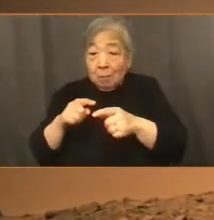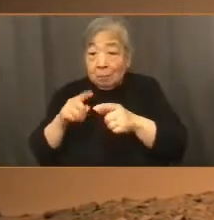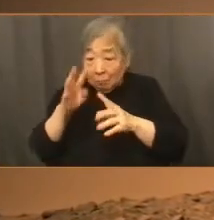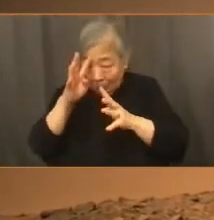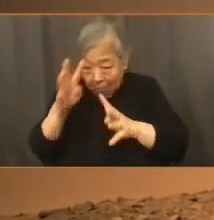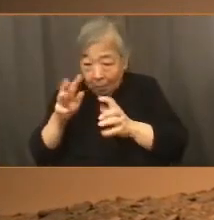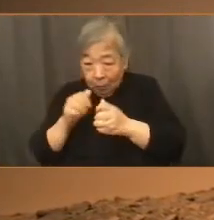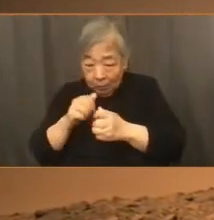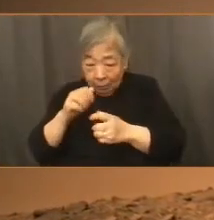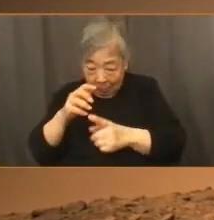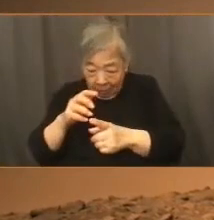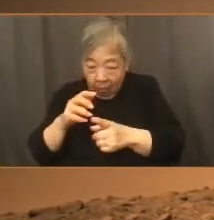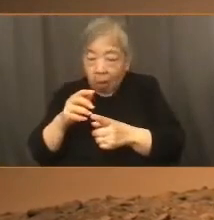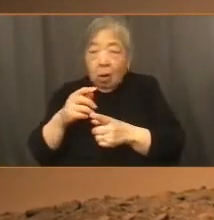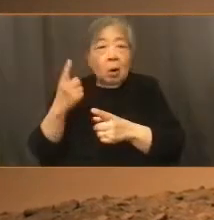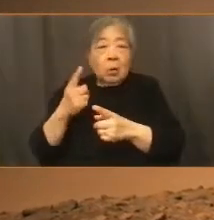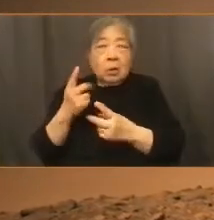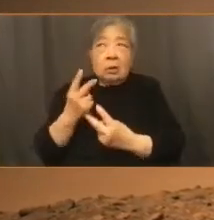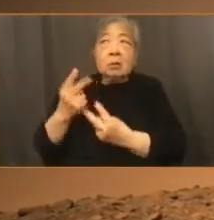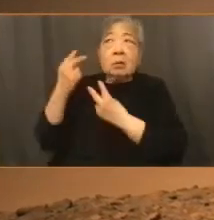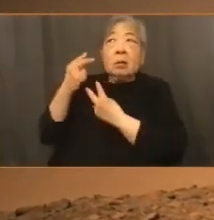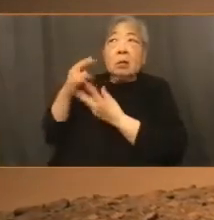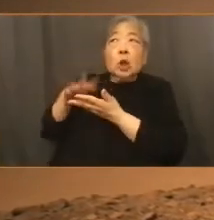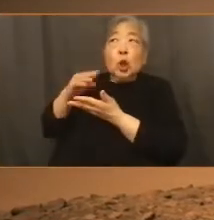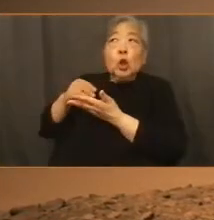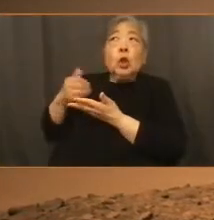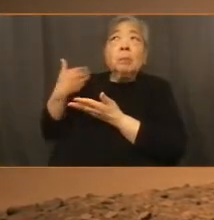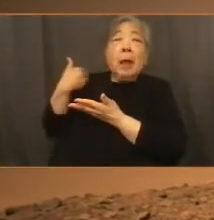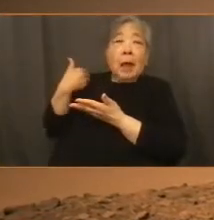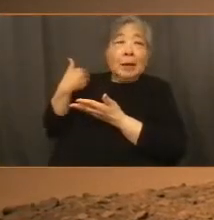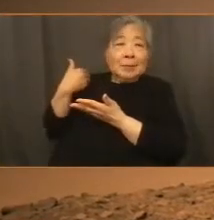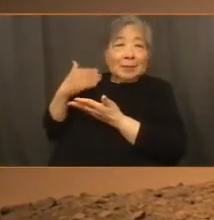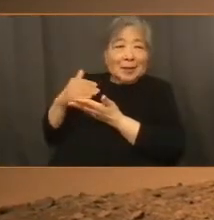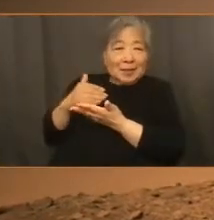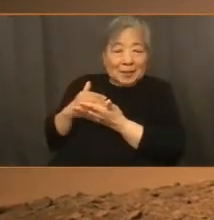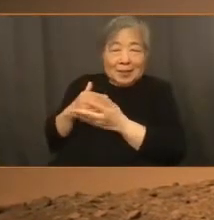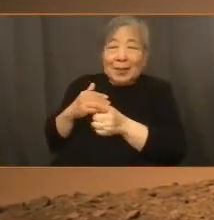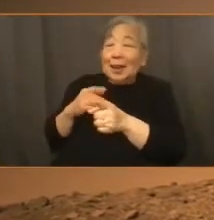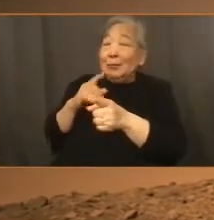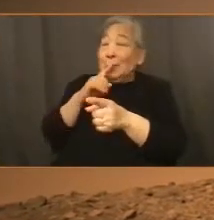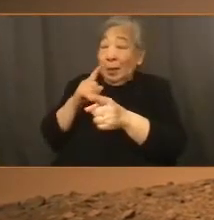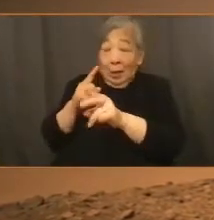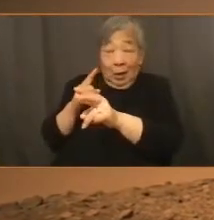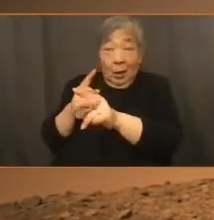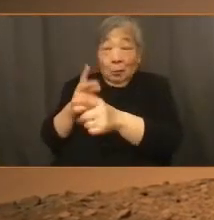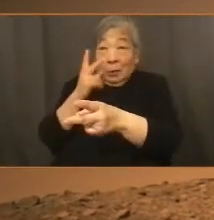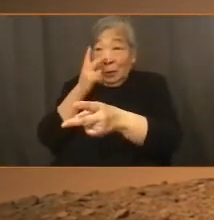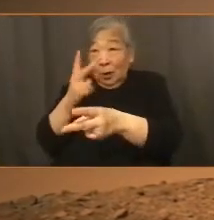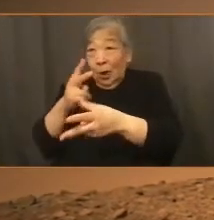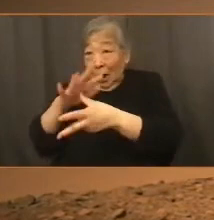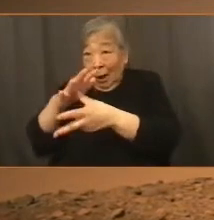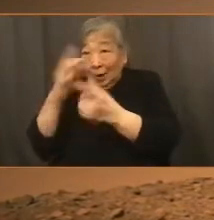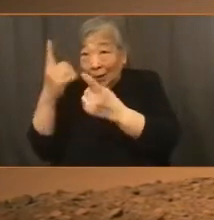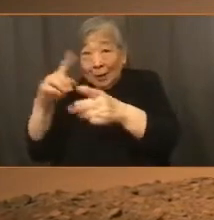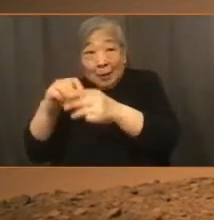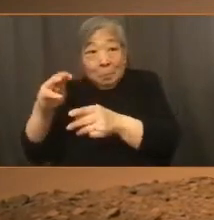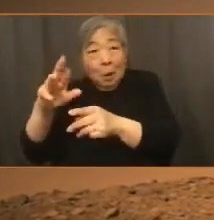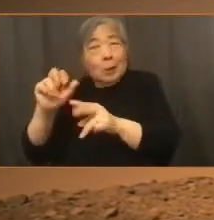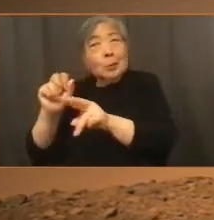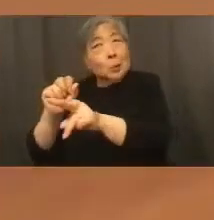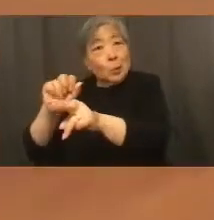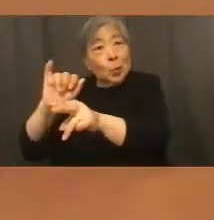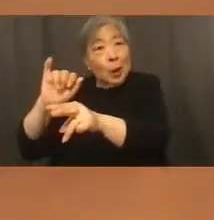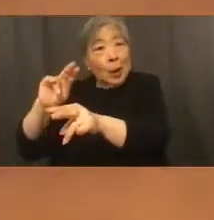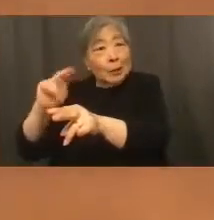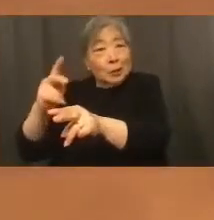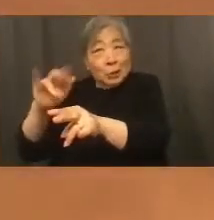In particular, we were very excited to see Ingenuity fly on Mars. While there are a lot of differences between Ingenuity and Dragonfly, there are also a